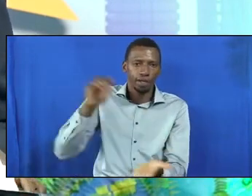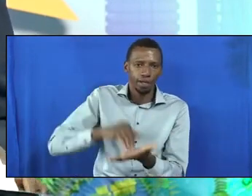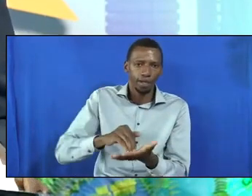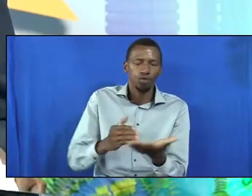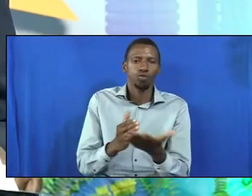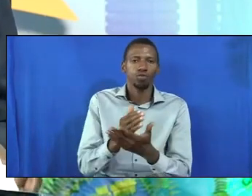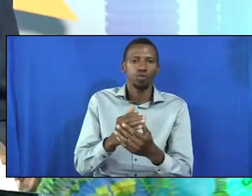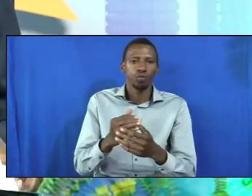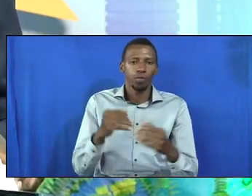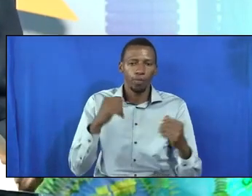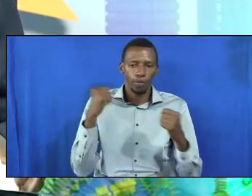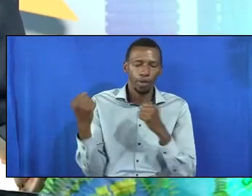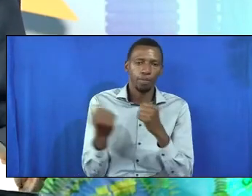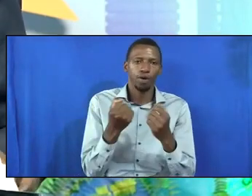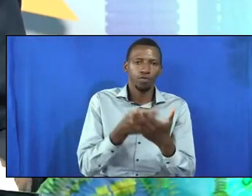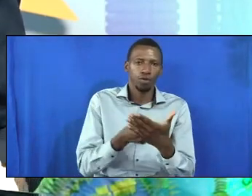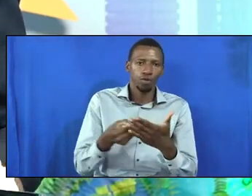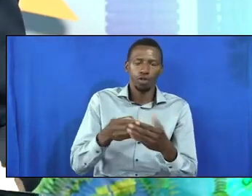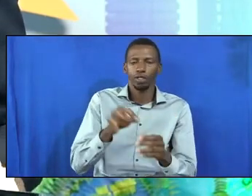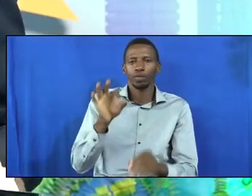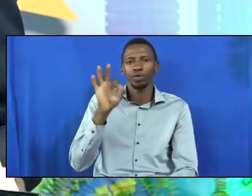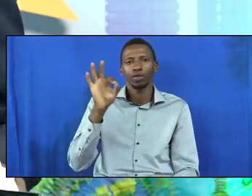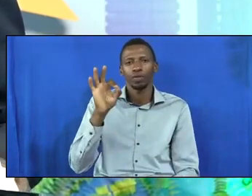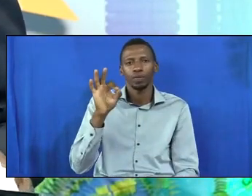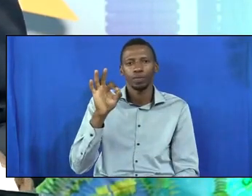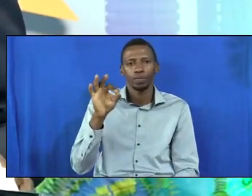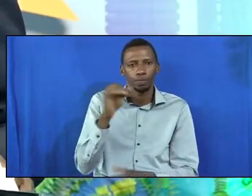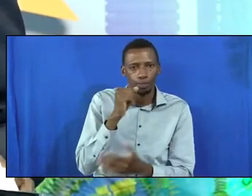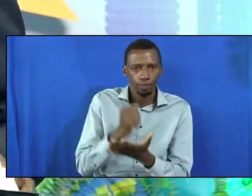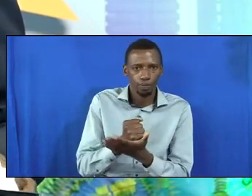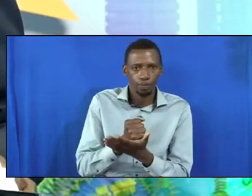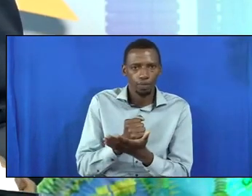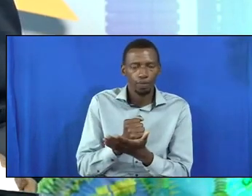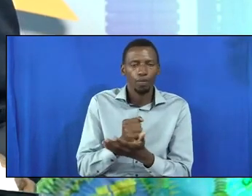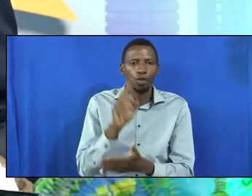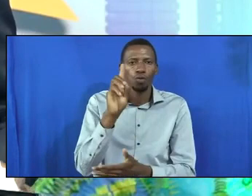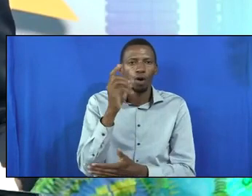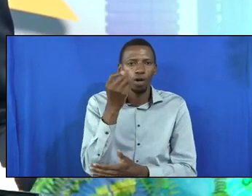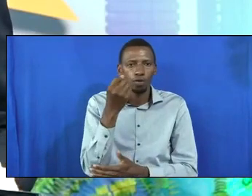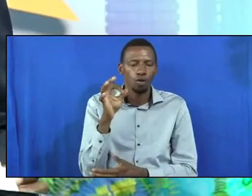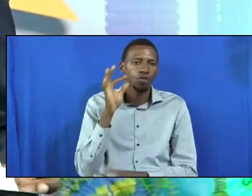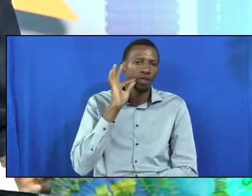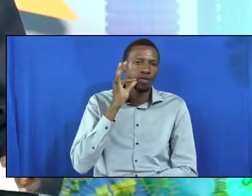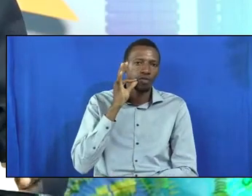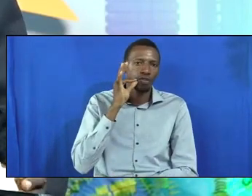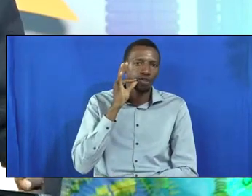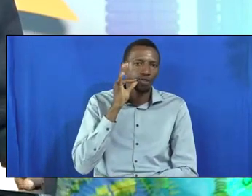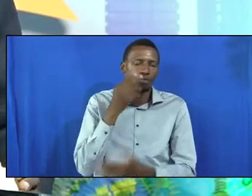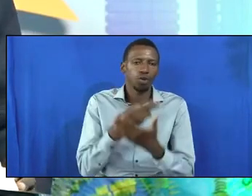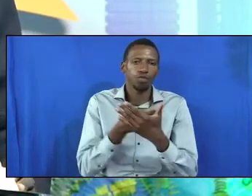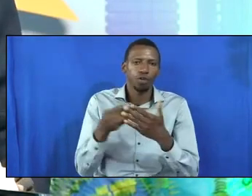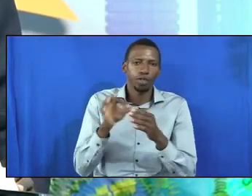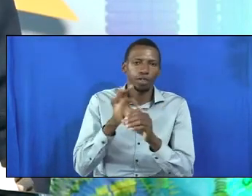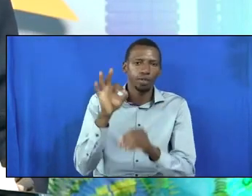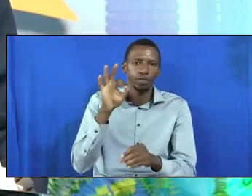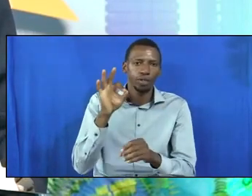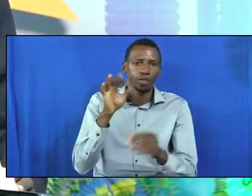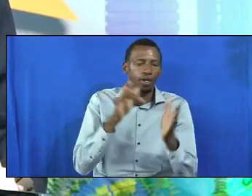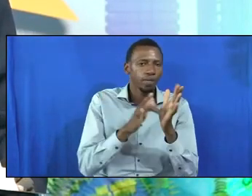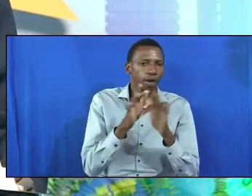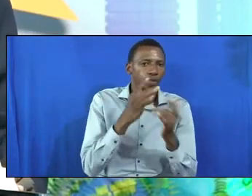see a baptism through the power of the Holy Spirit. One of the fruits of the Holy Spirit, the Bible says, is